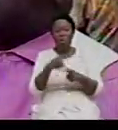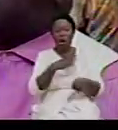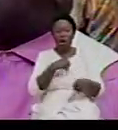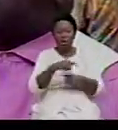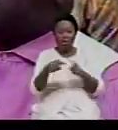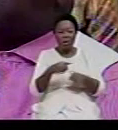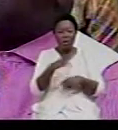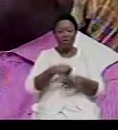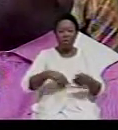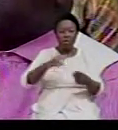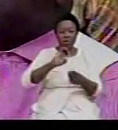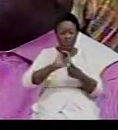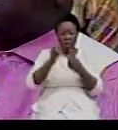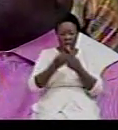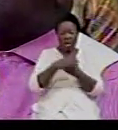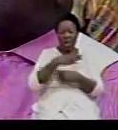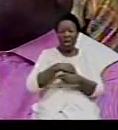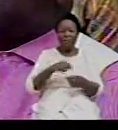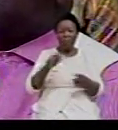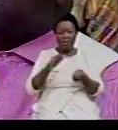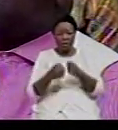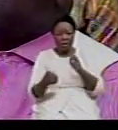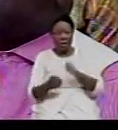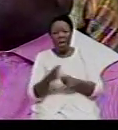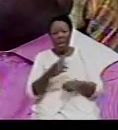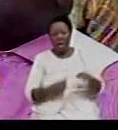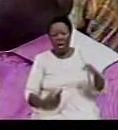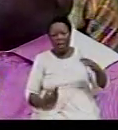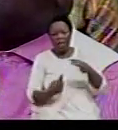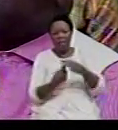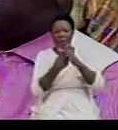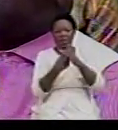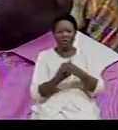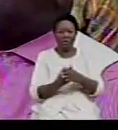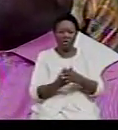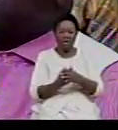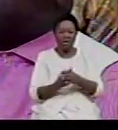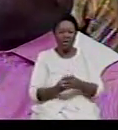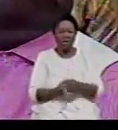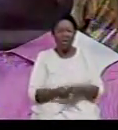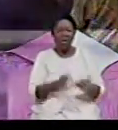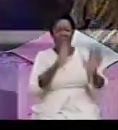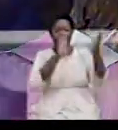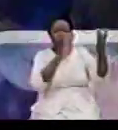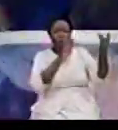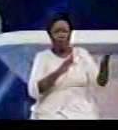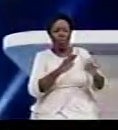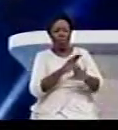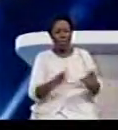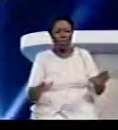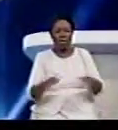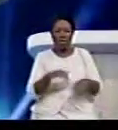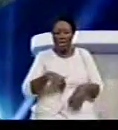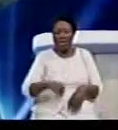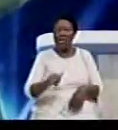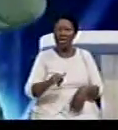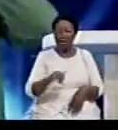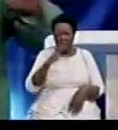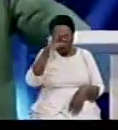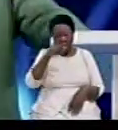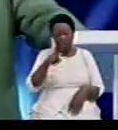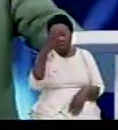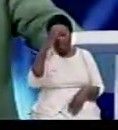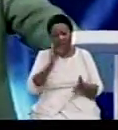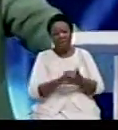surrounding and circumstances, when they appear hopeless, yet he knows there is hope in God.